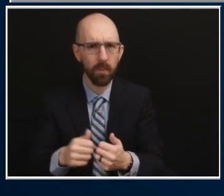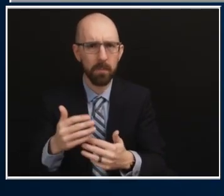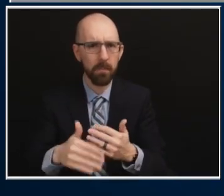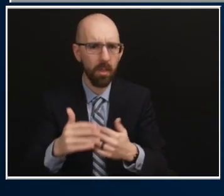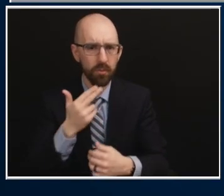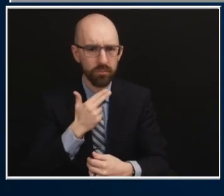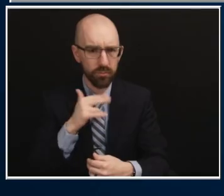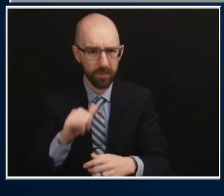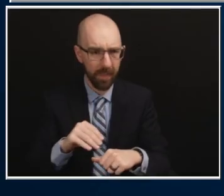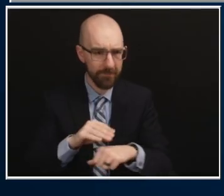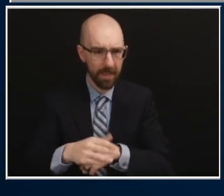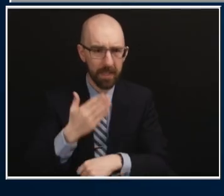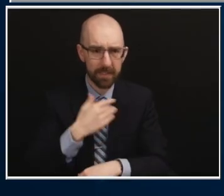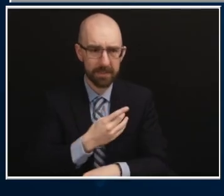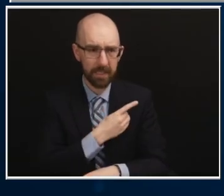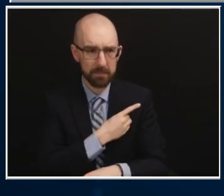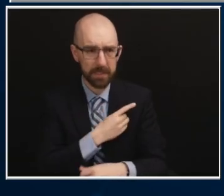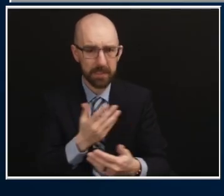affect diabetes?